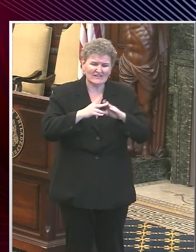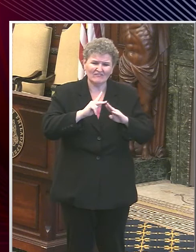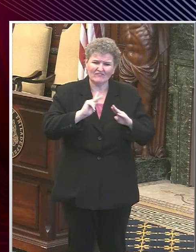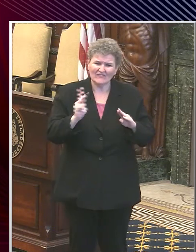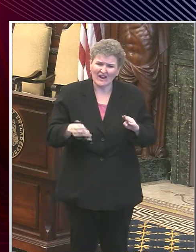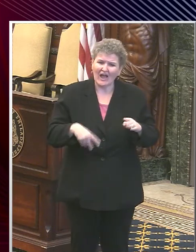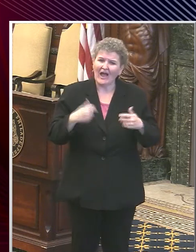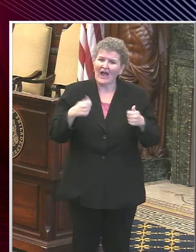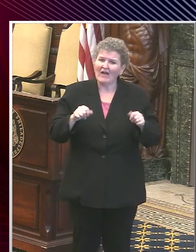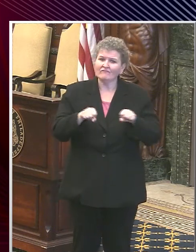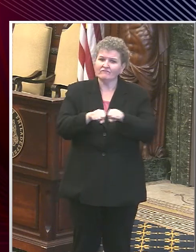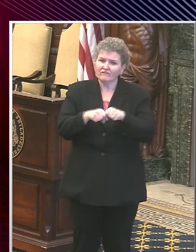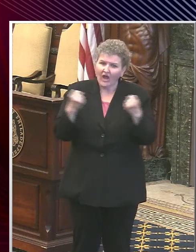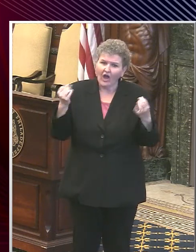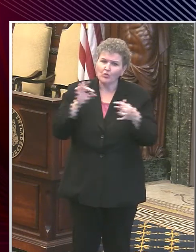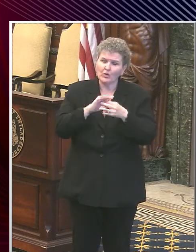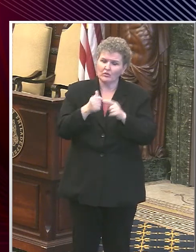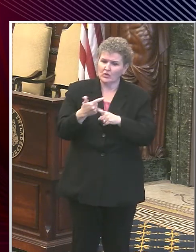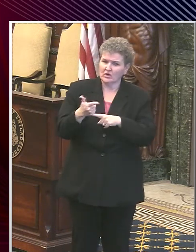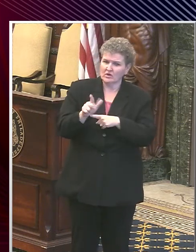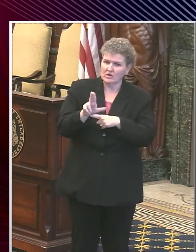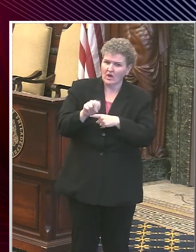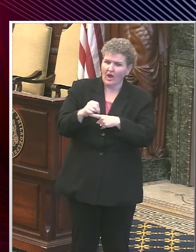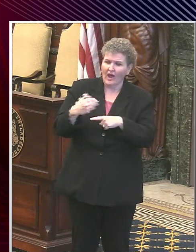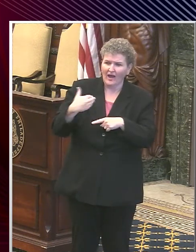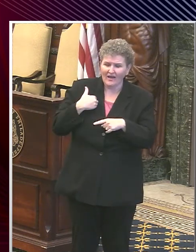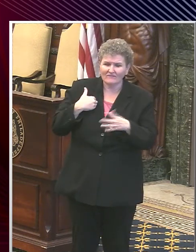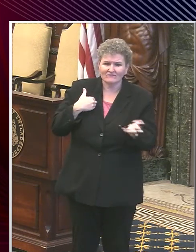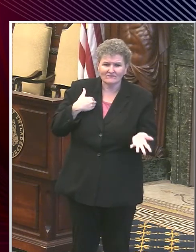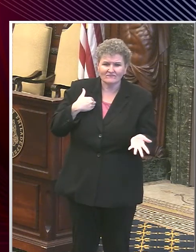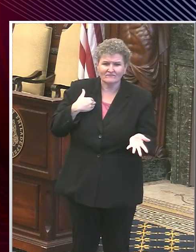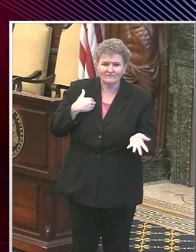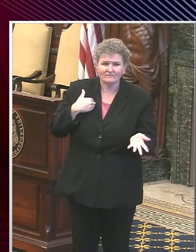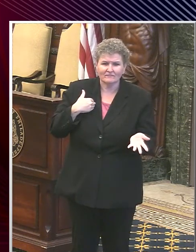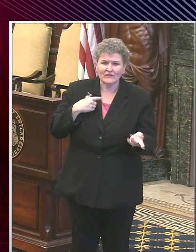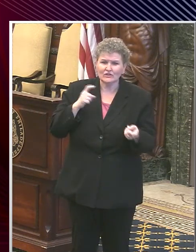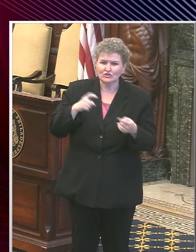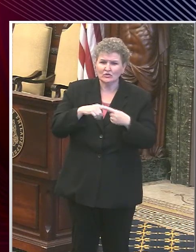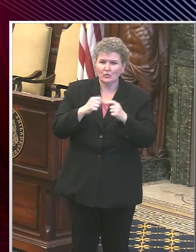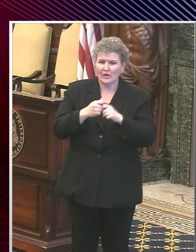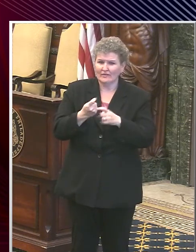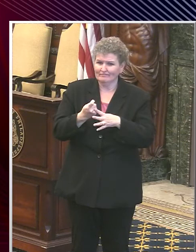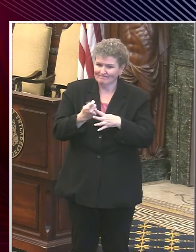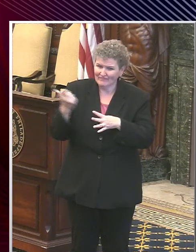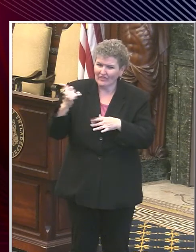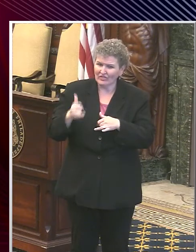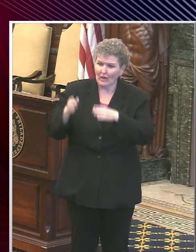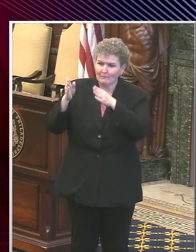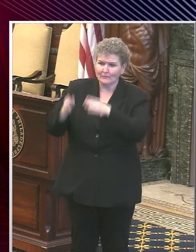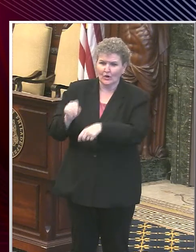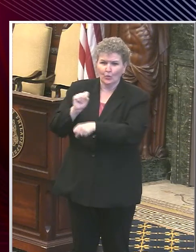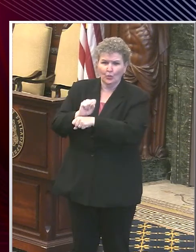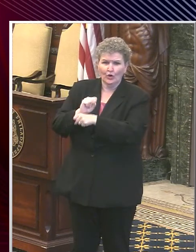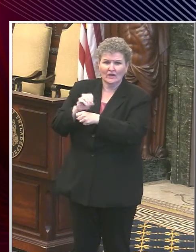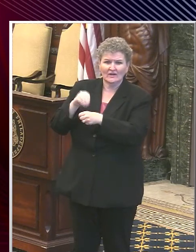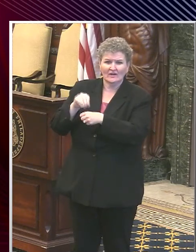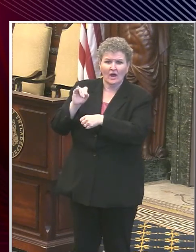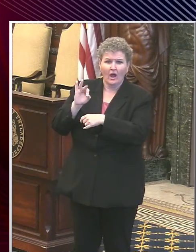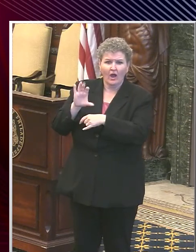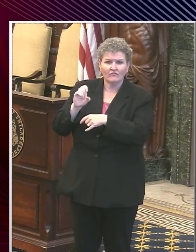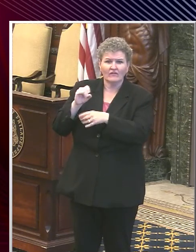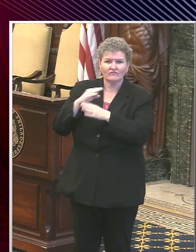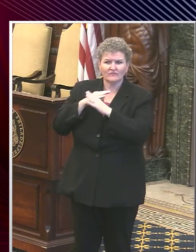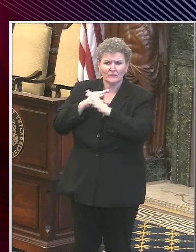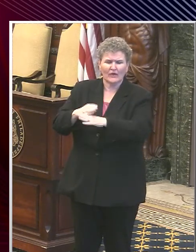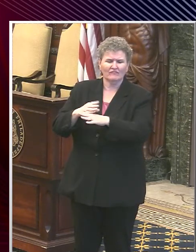violation around gun possession, should that disqualify someone from working for the Office of Violence Prevention?